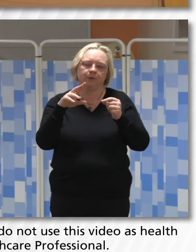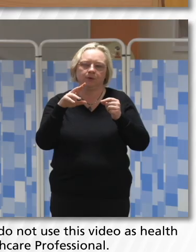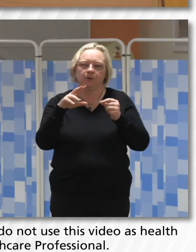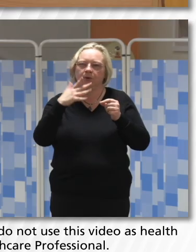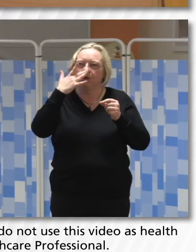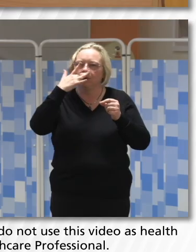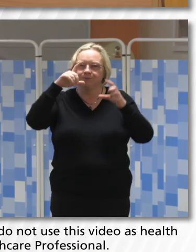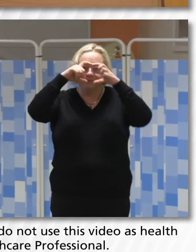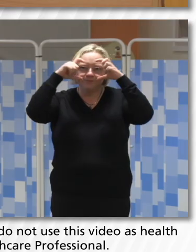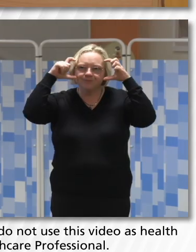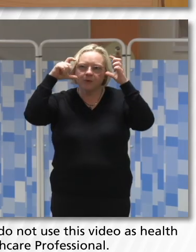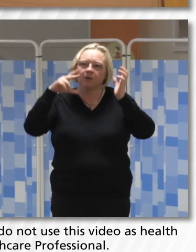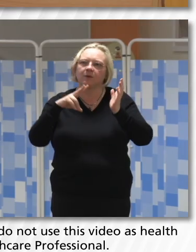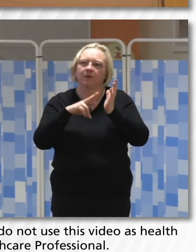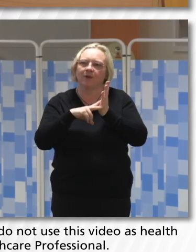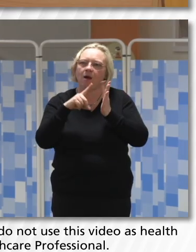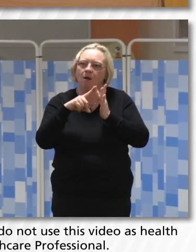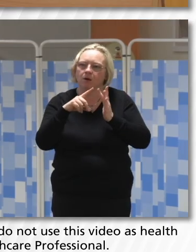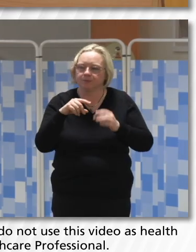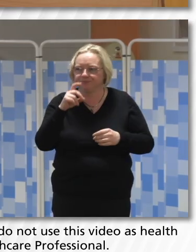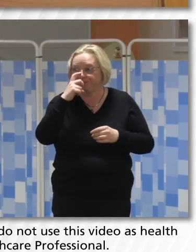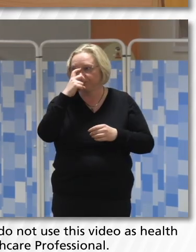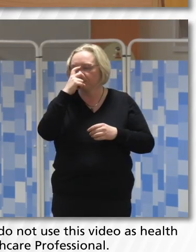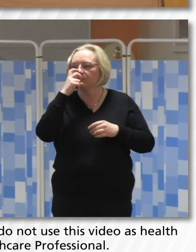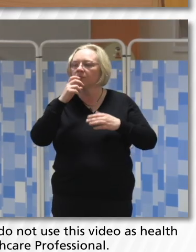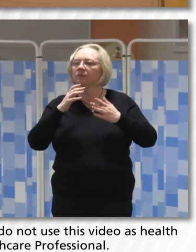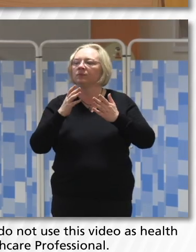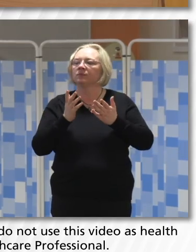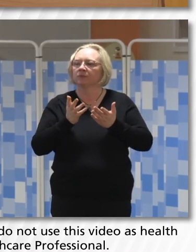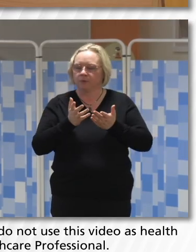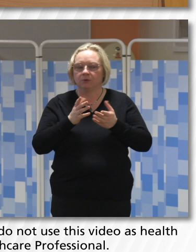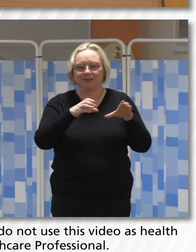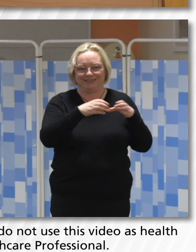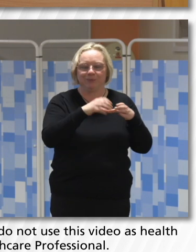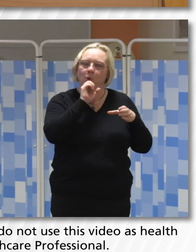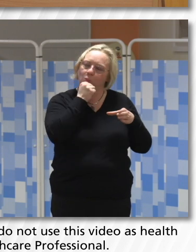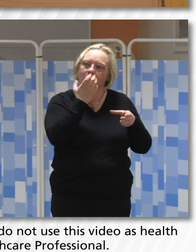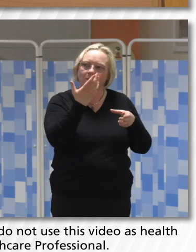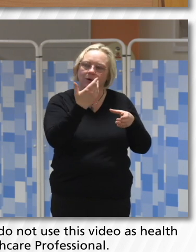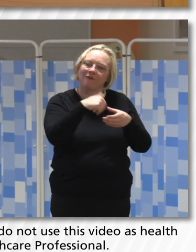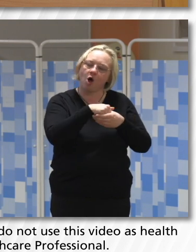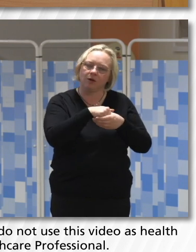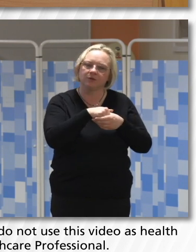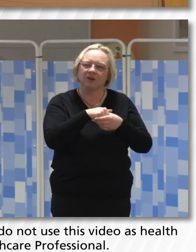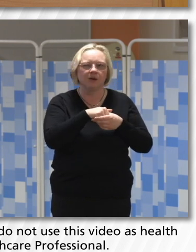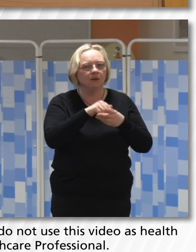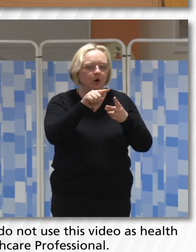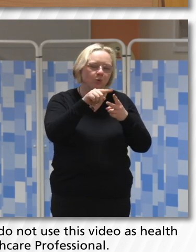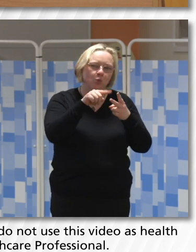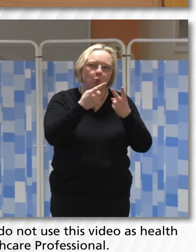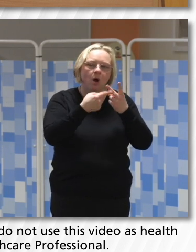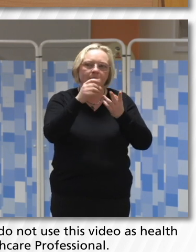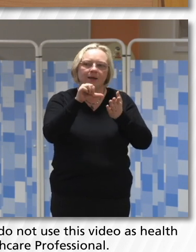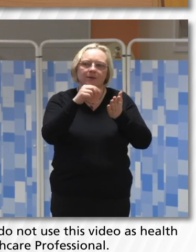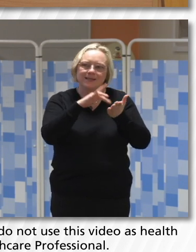take off, and the team are going to be involved in that. It's happening in 1 or 2 other centres in the country, but Derby is going to be